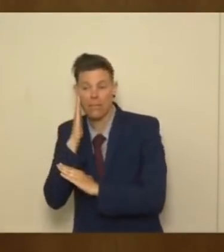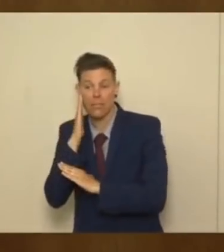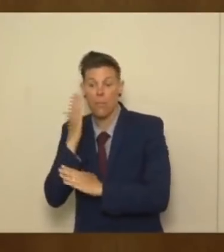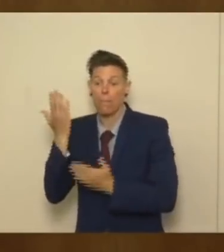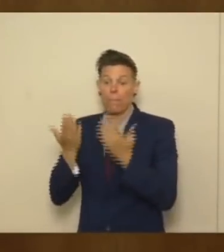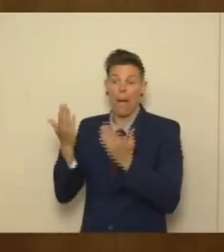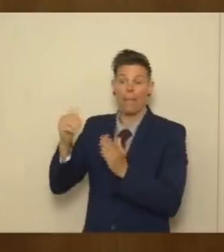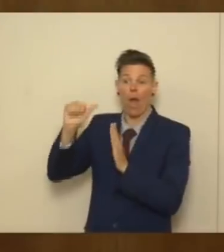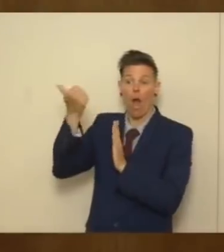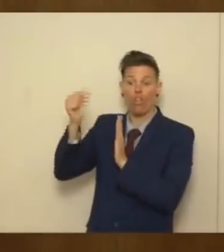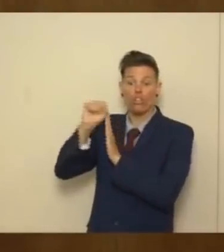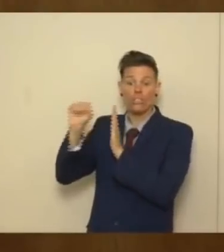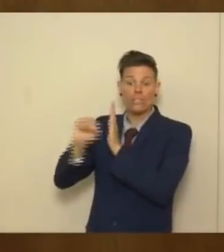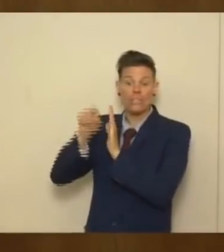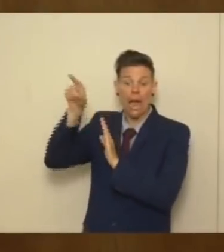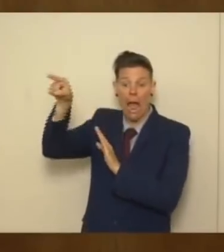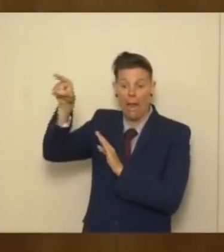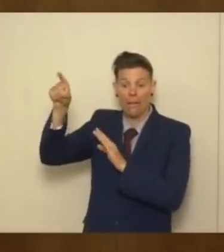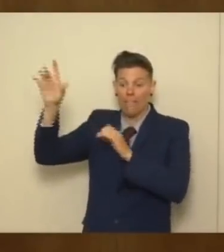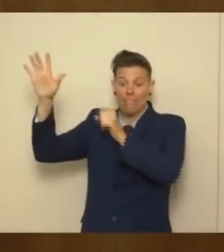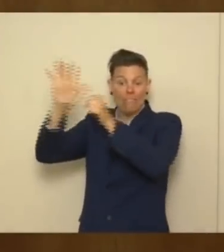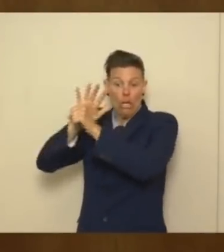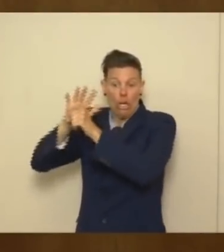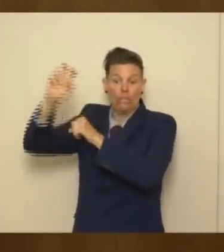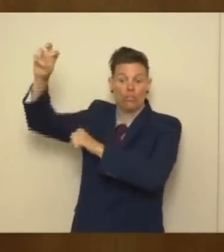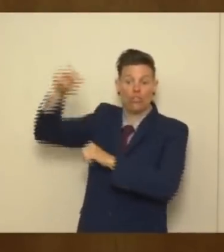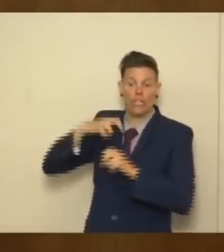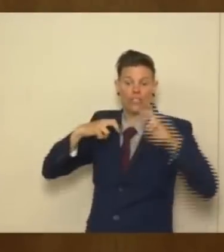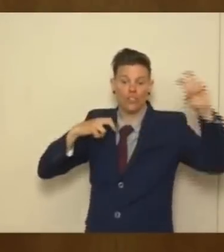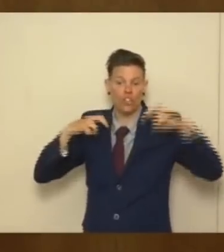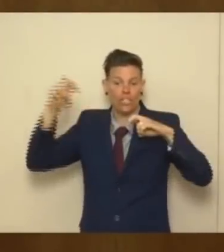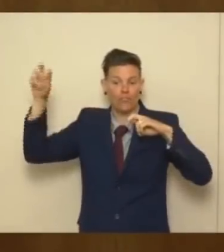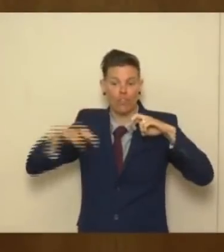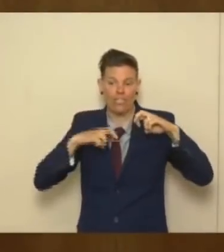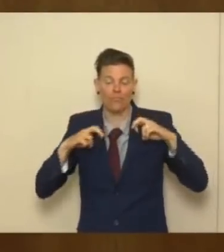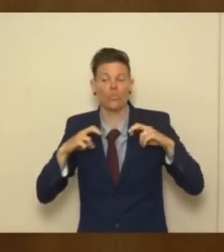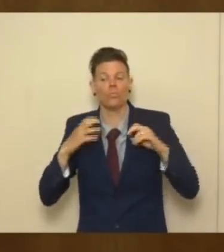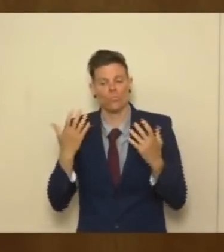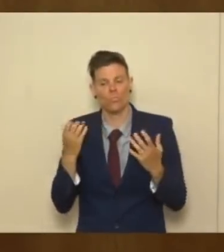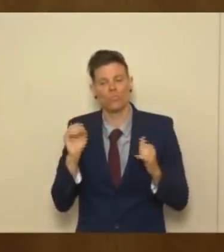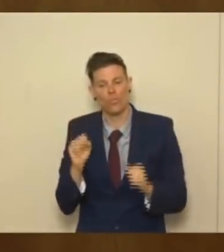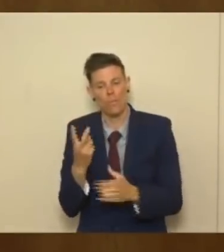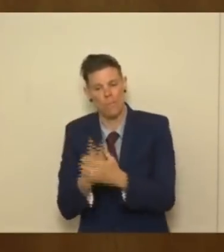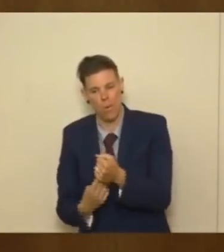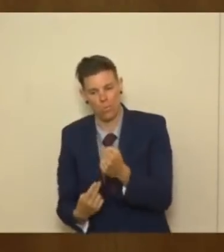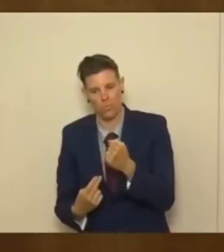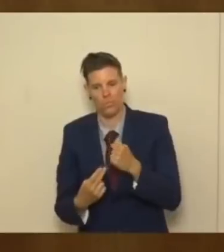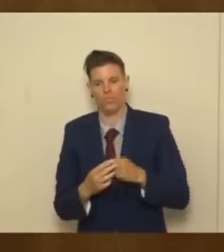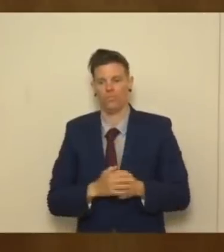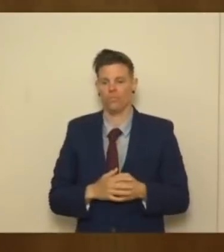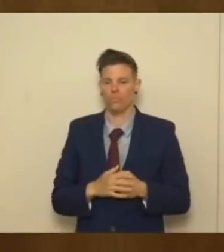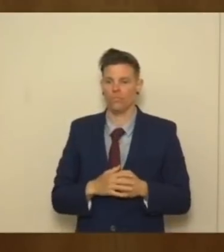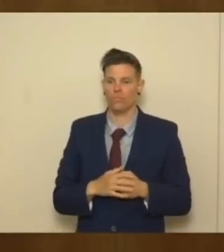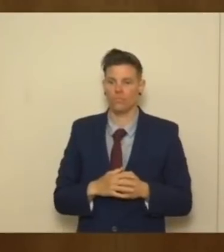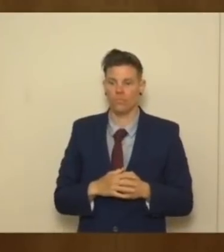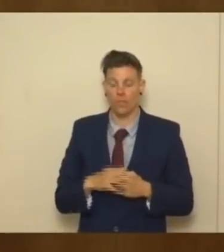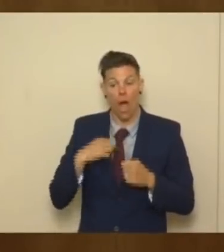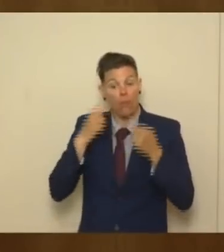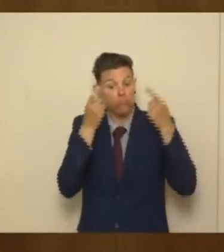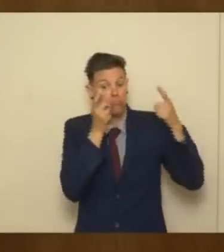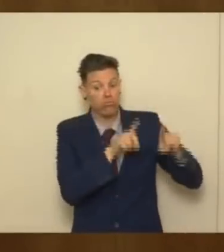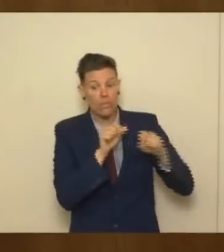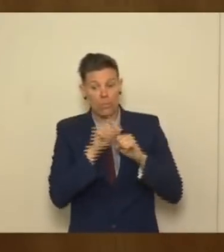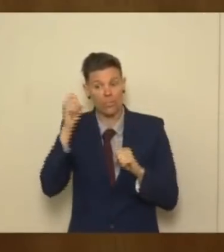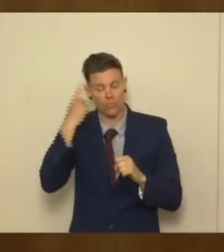ICU bed capacity, transferring patients here as well. So I agree with the governor. We want to have a clear trend, not